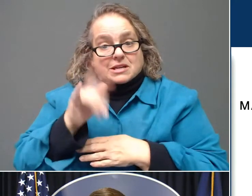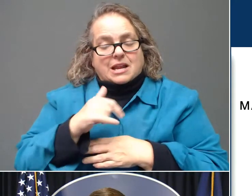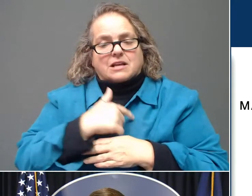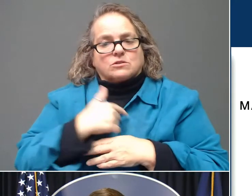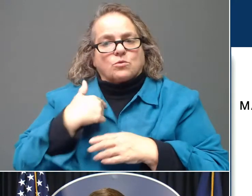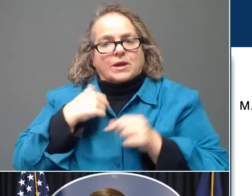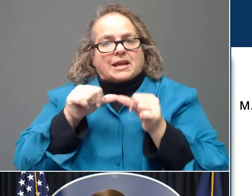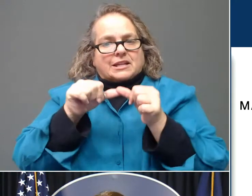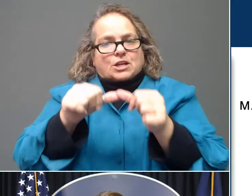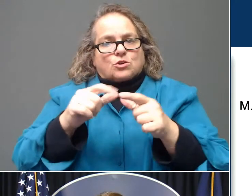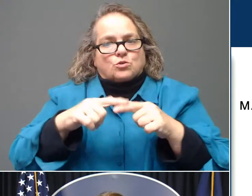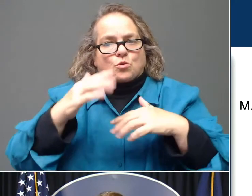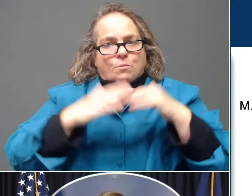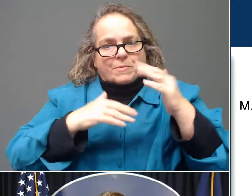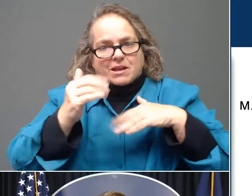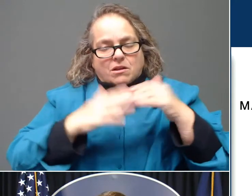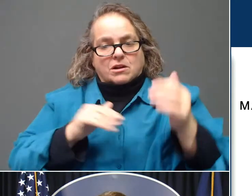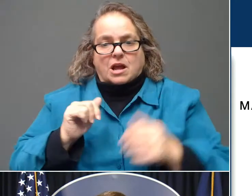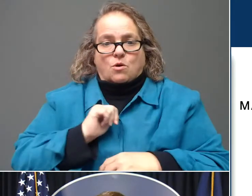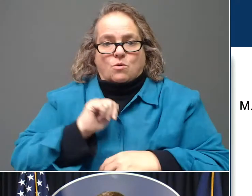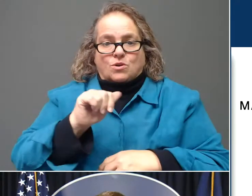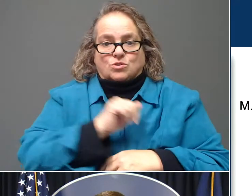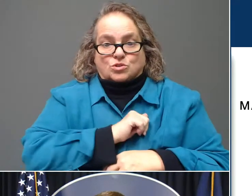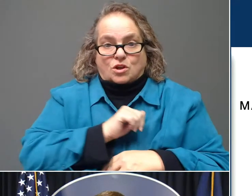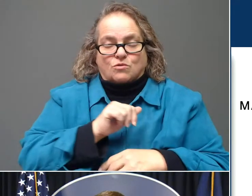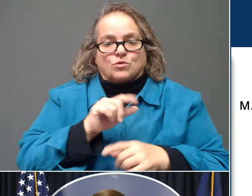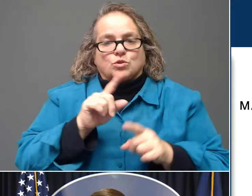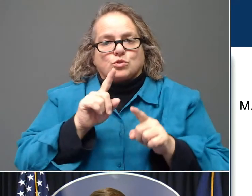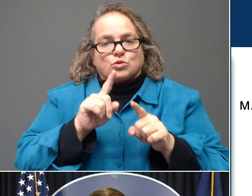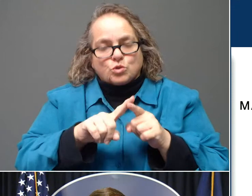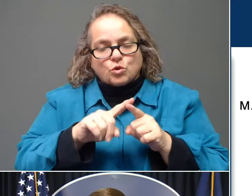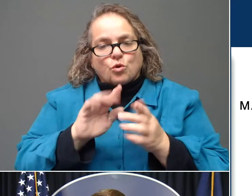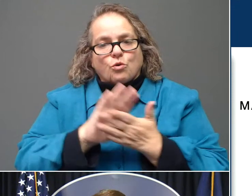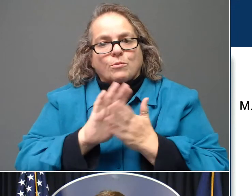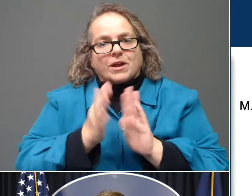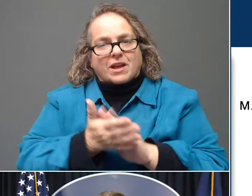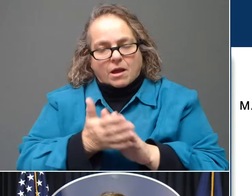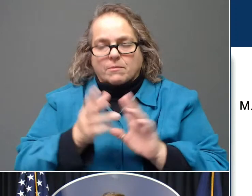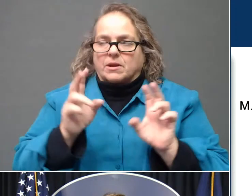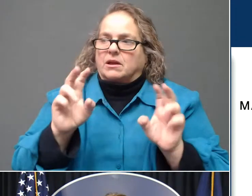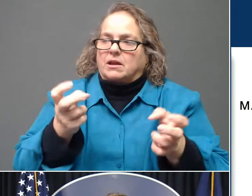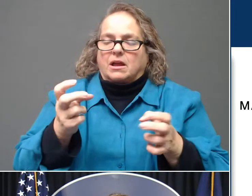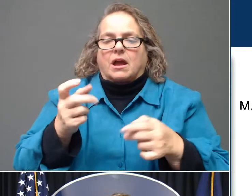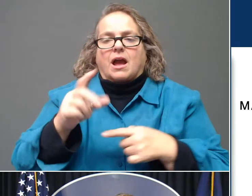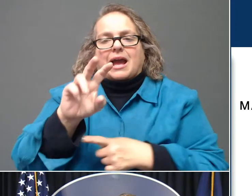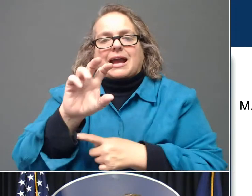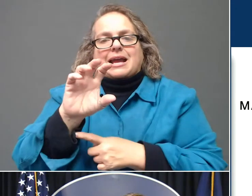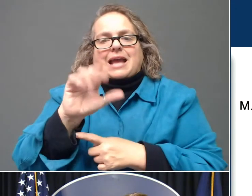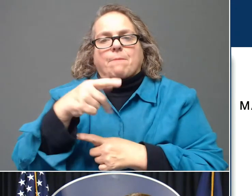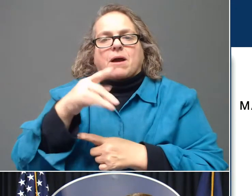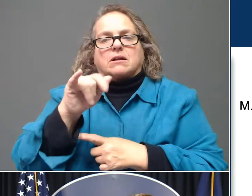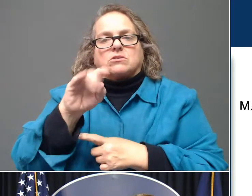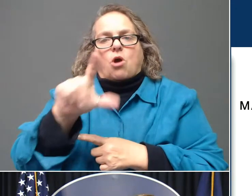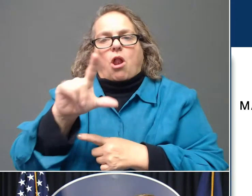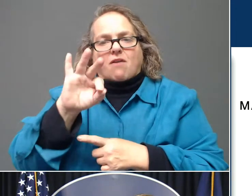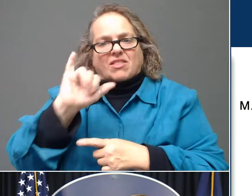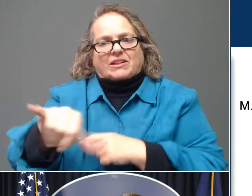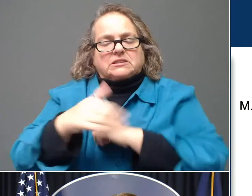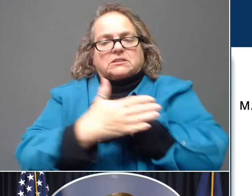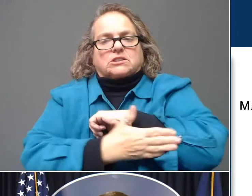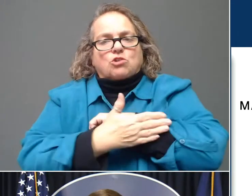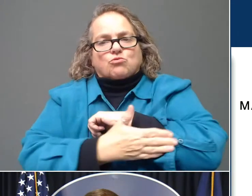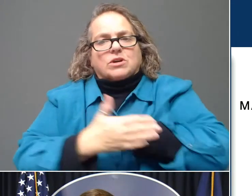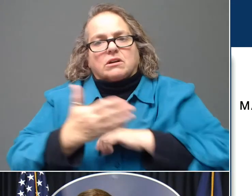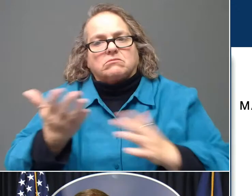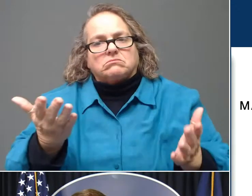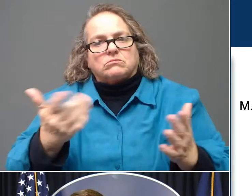ourselves into the logistics capital, certainly, of this country. Thank you to the leadership at Material Handling Systems